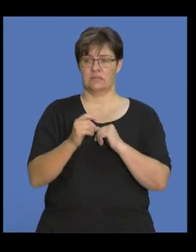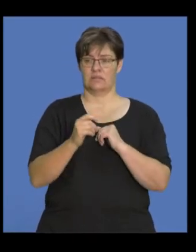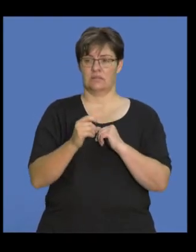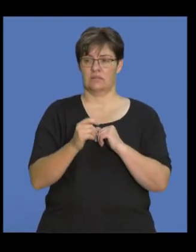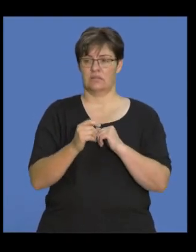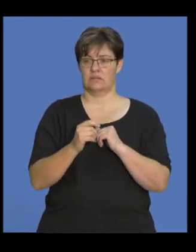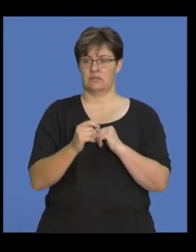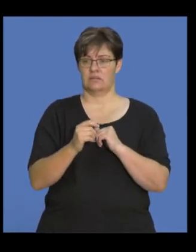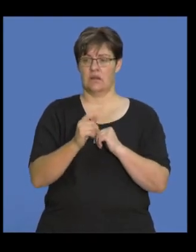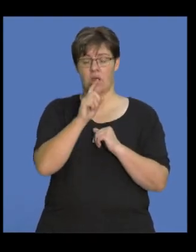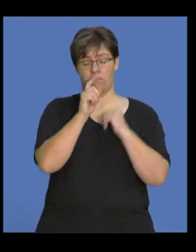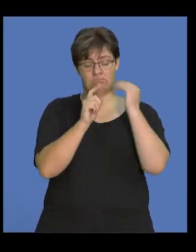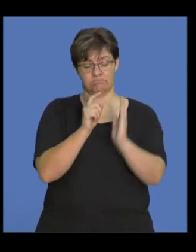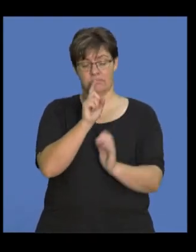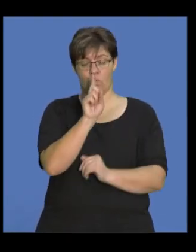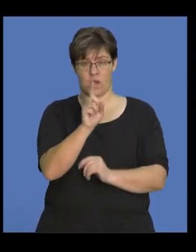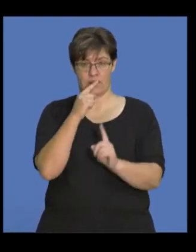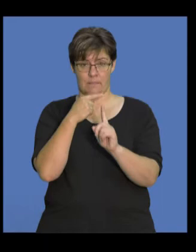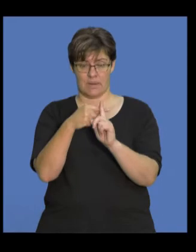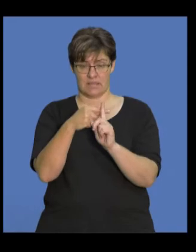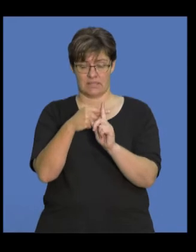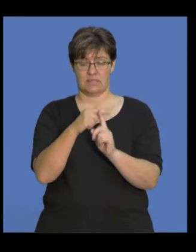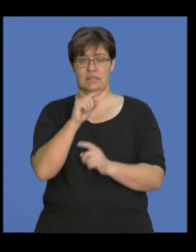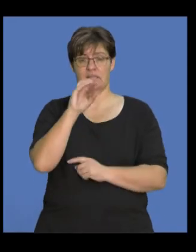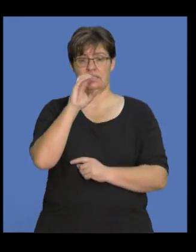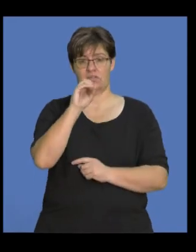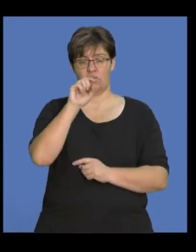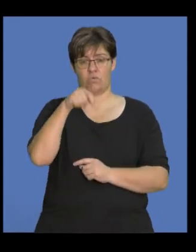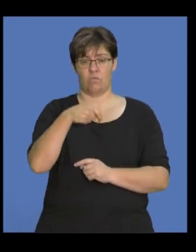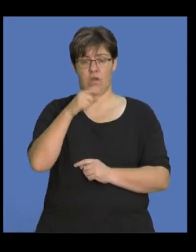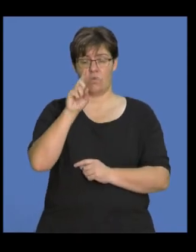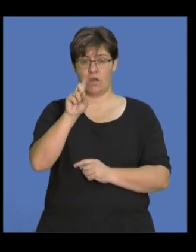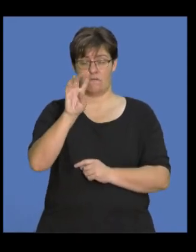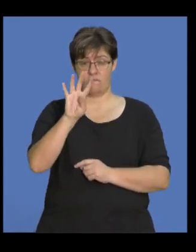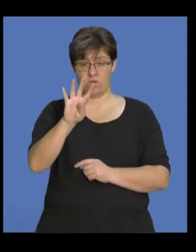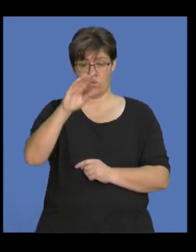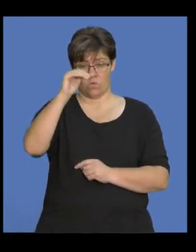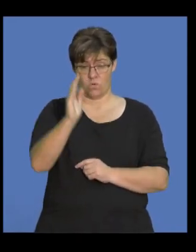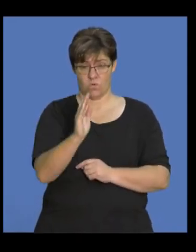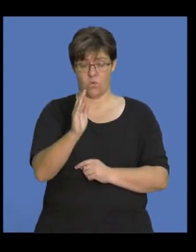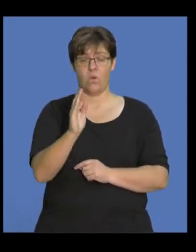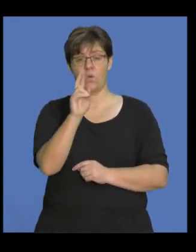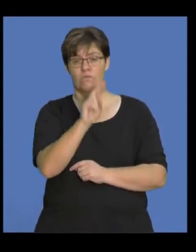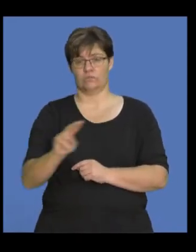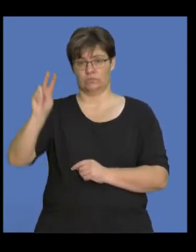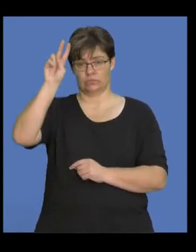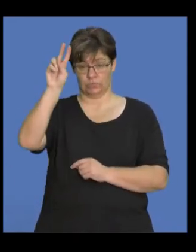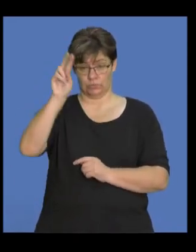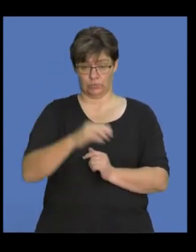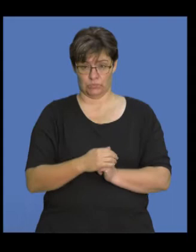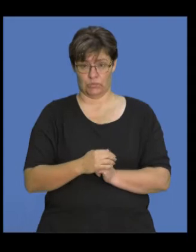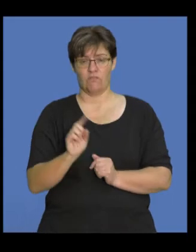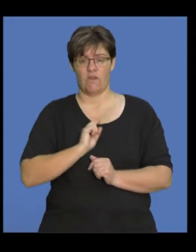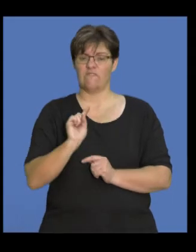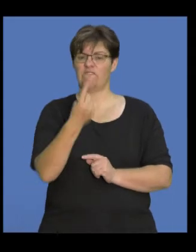1 plus the interest was 14, so it's 0.14, and this was to the exponent of 2 because